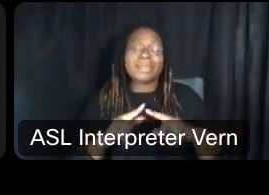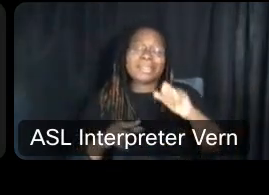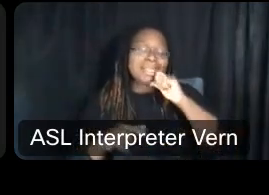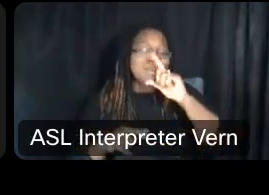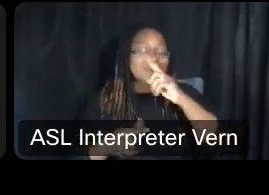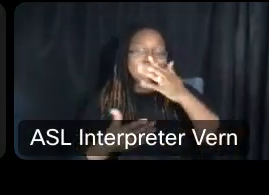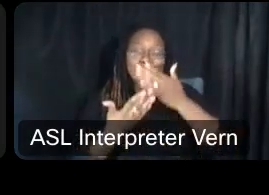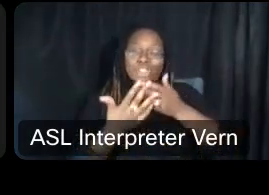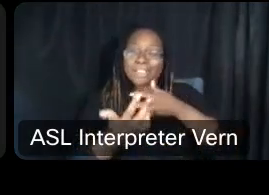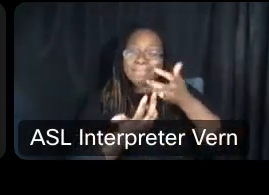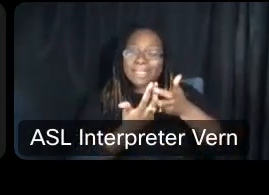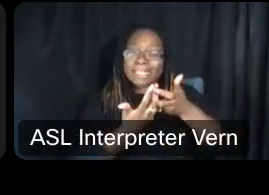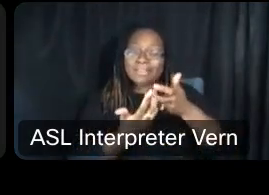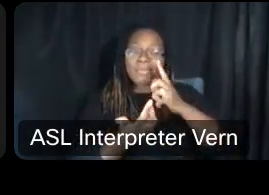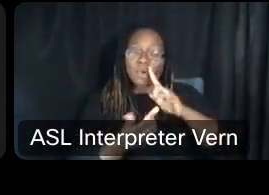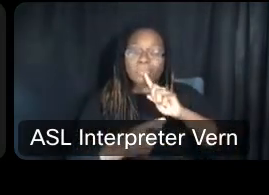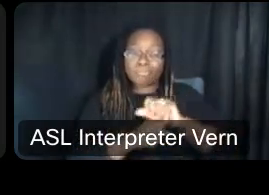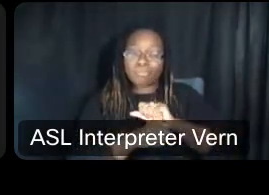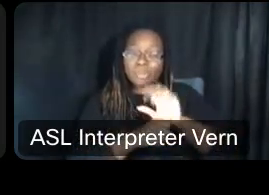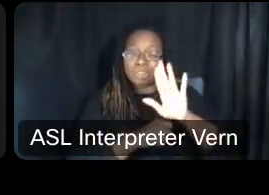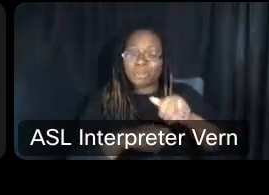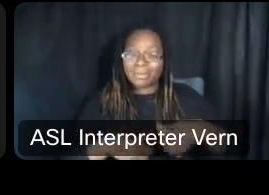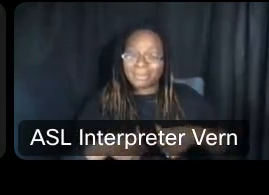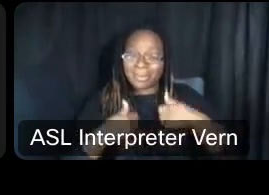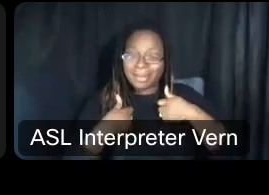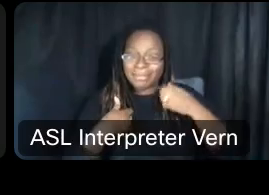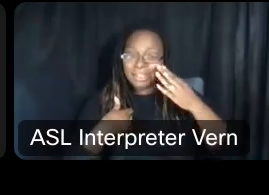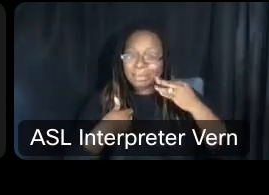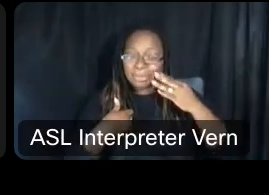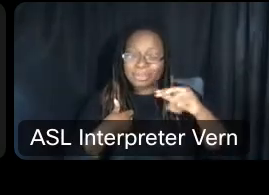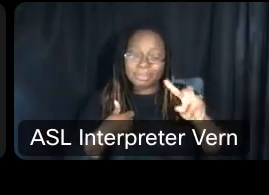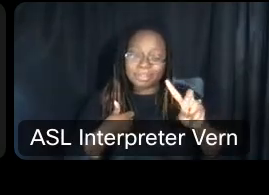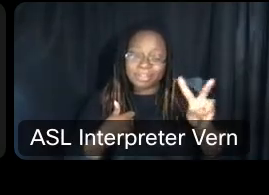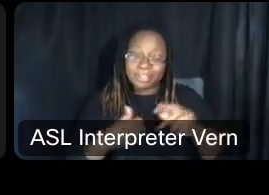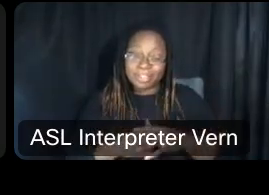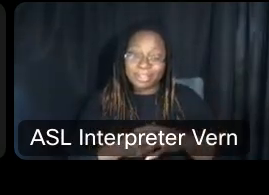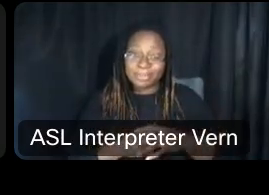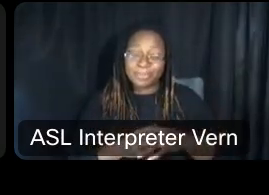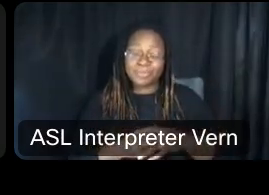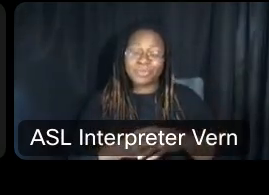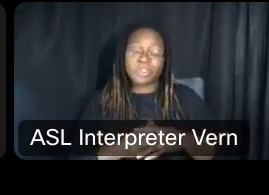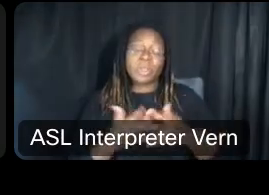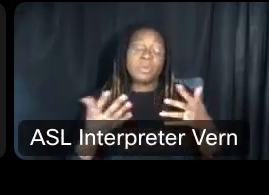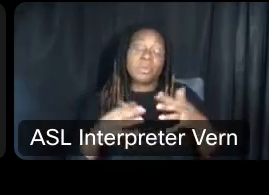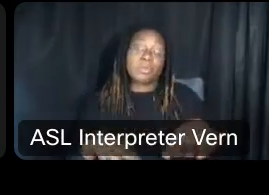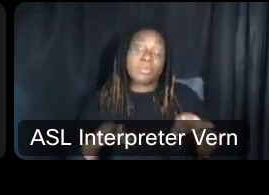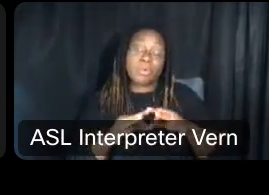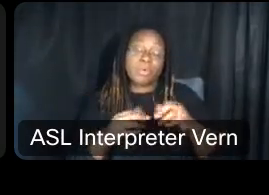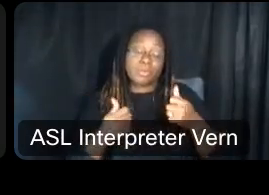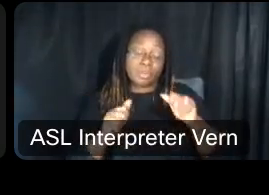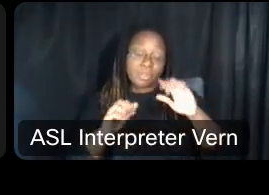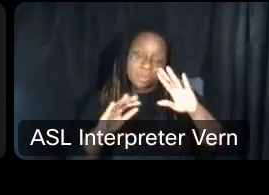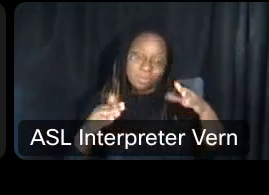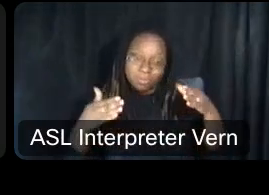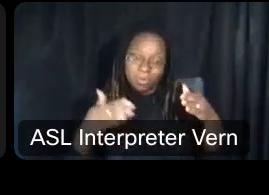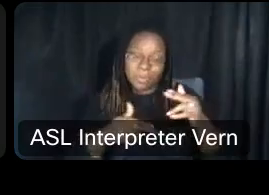fit for the realities of domestic violence. In domestic violence, what's important is to focus on building